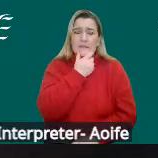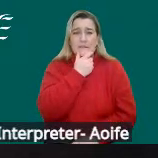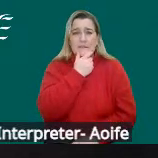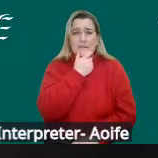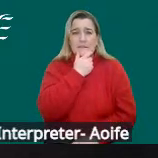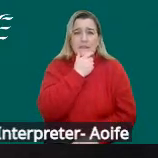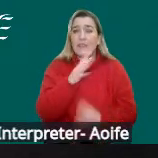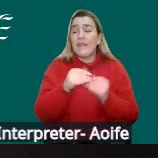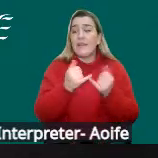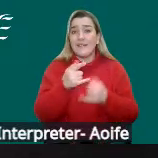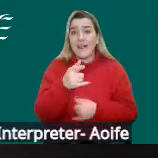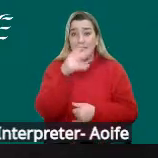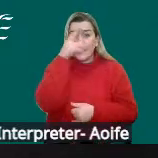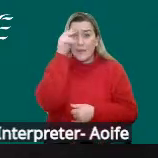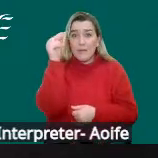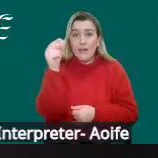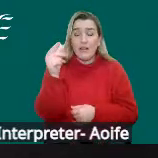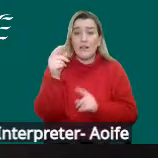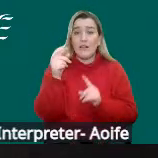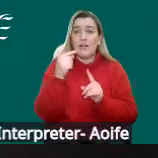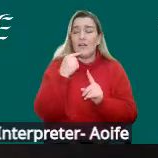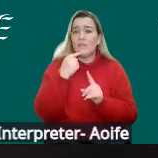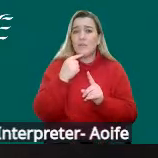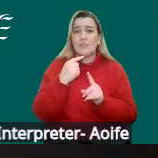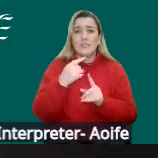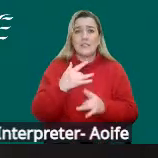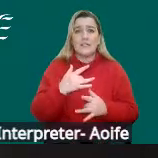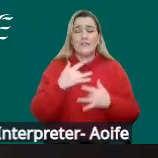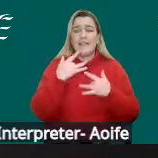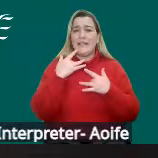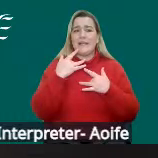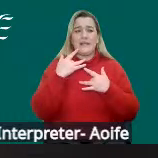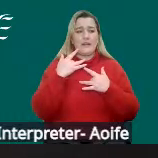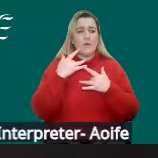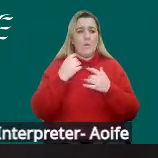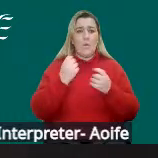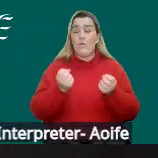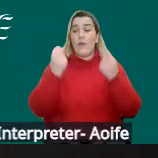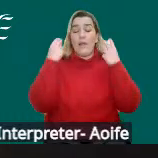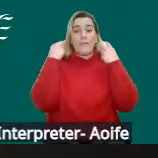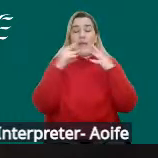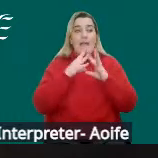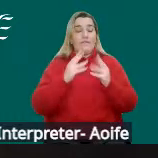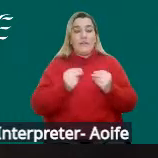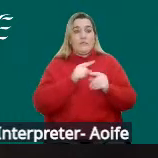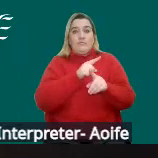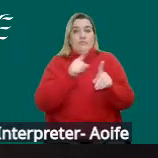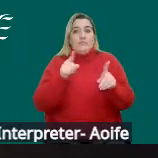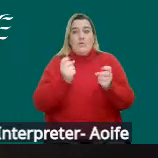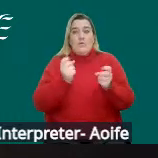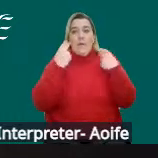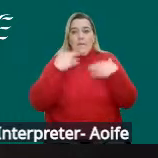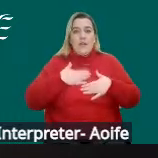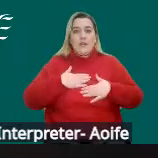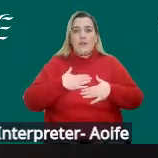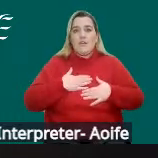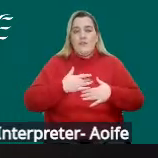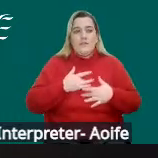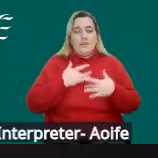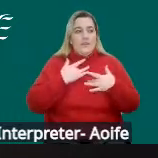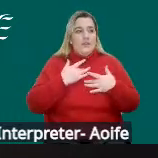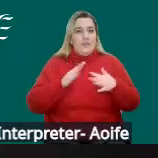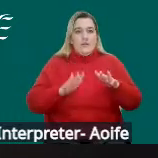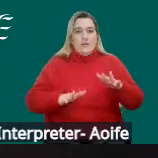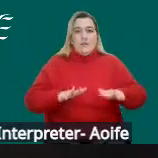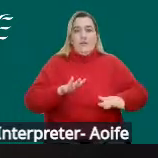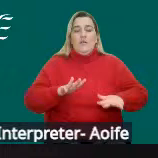The whole sense of being overwhelmed, everything was overwhelming. And